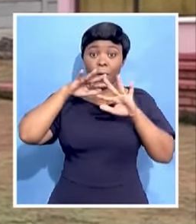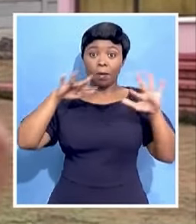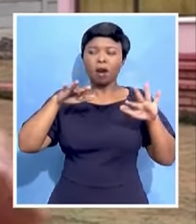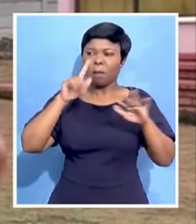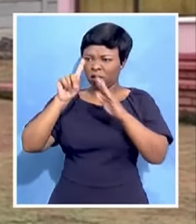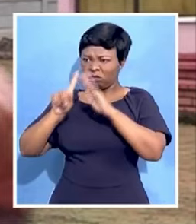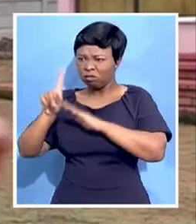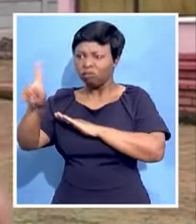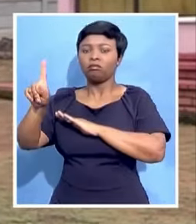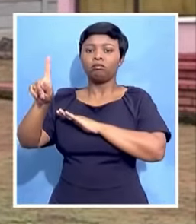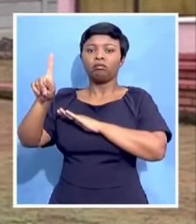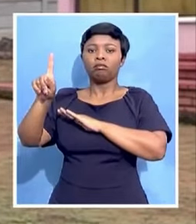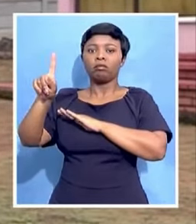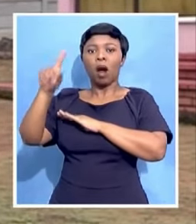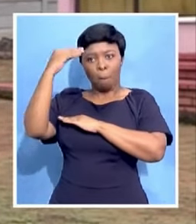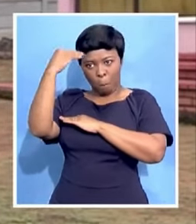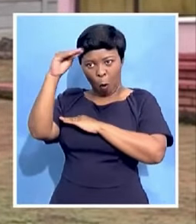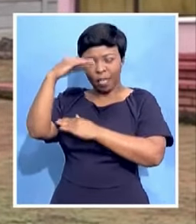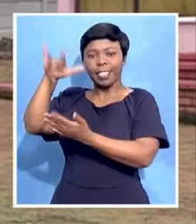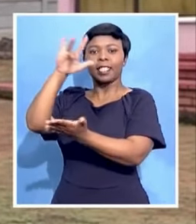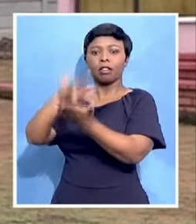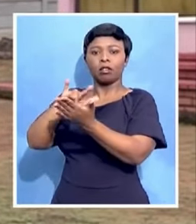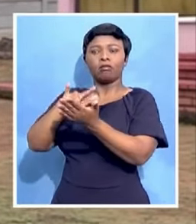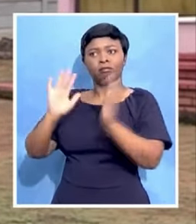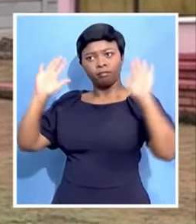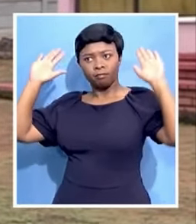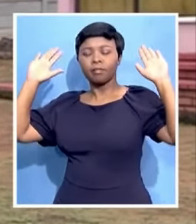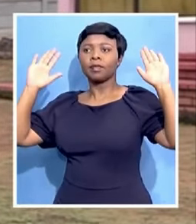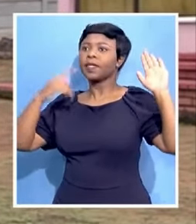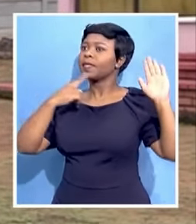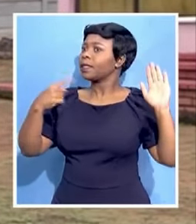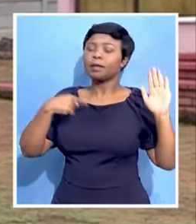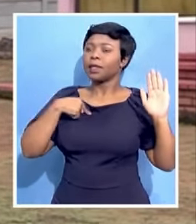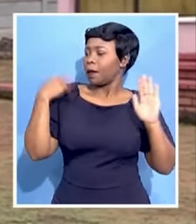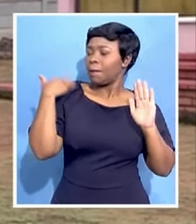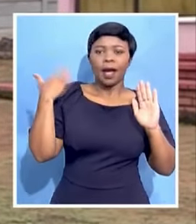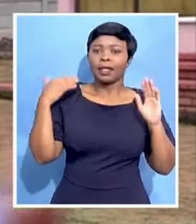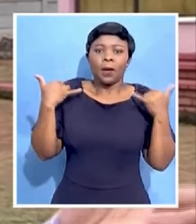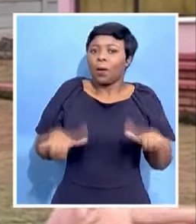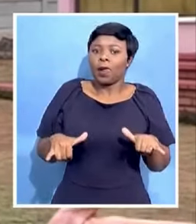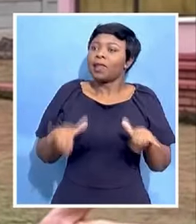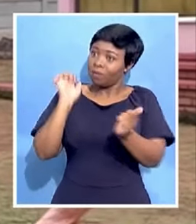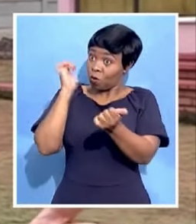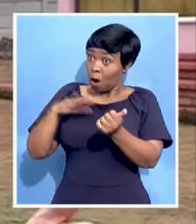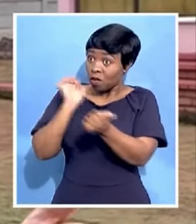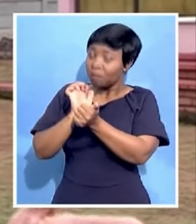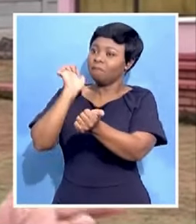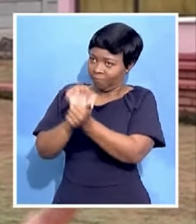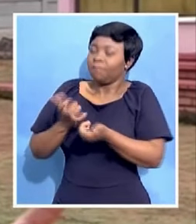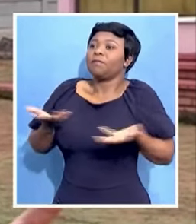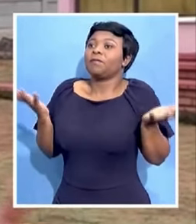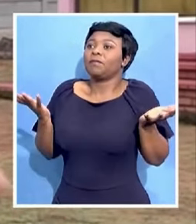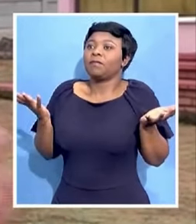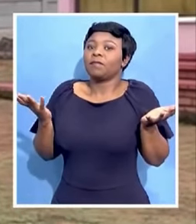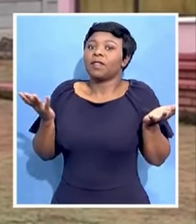and tell the police that I don't have a pass, arrest me. And in that way would fill the